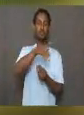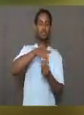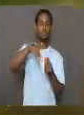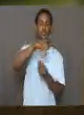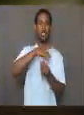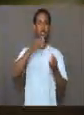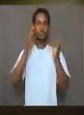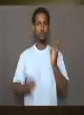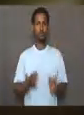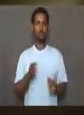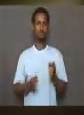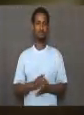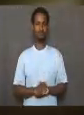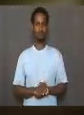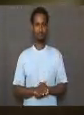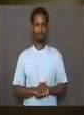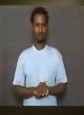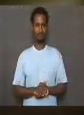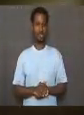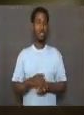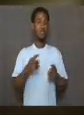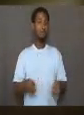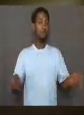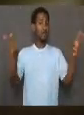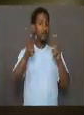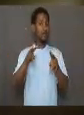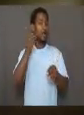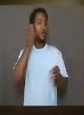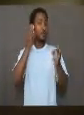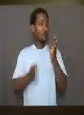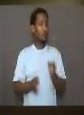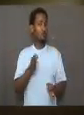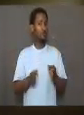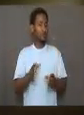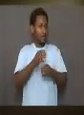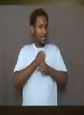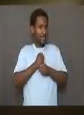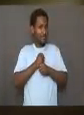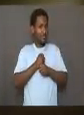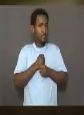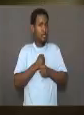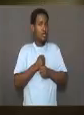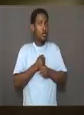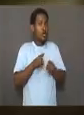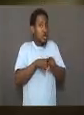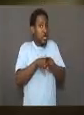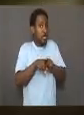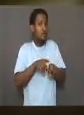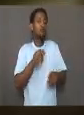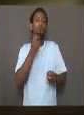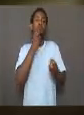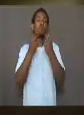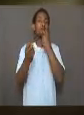courts. The federal courts handle cases related to crimes against